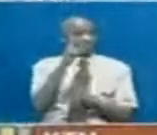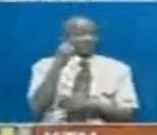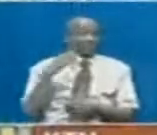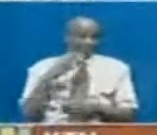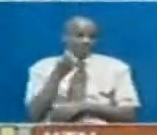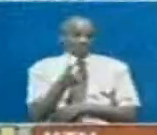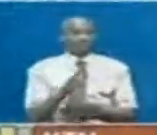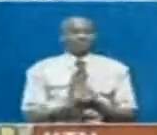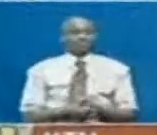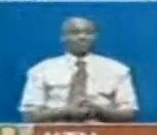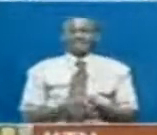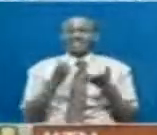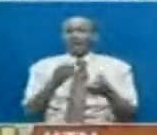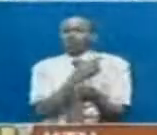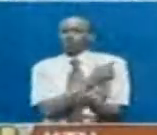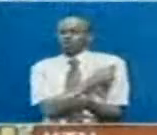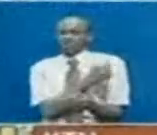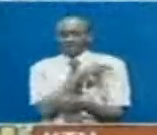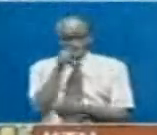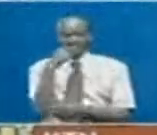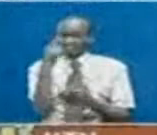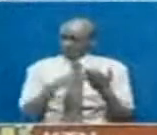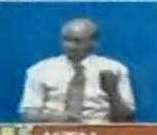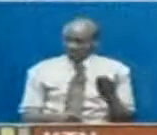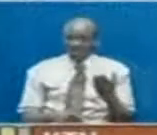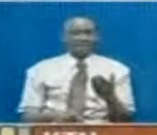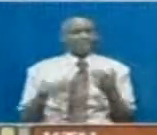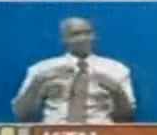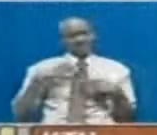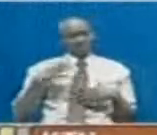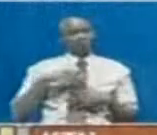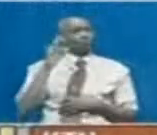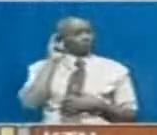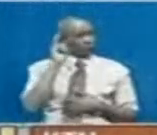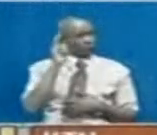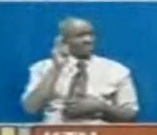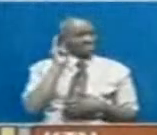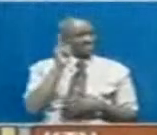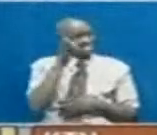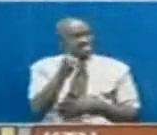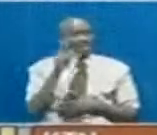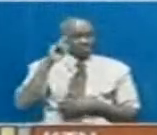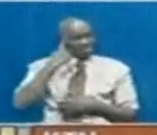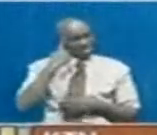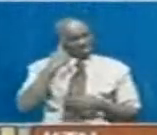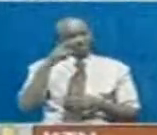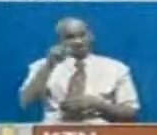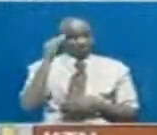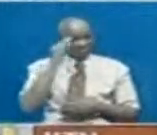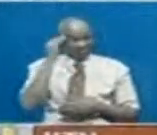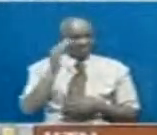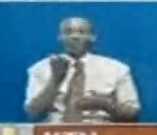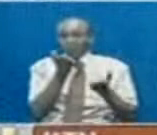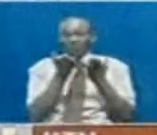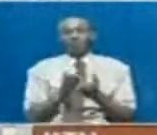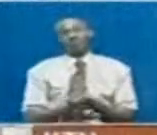facility. Kulingana na Daktari Otomu, wakazi wengi hapa Kisii wanahusisha tatizo hili na imani za ushirikina. I really